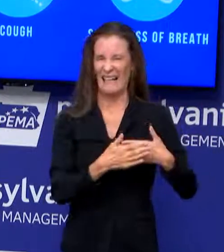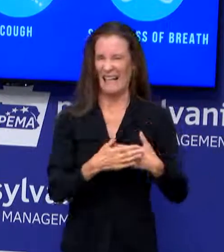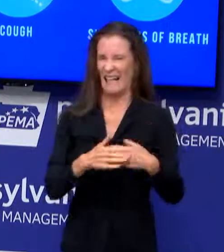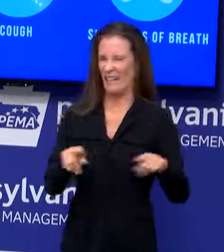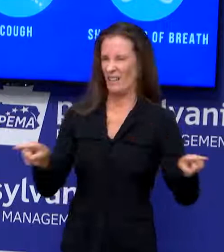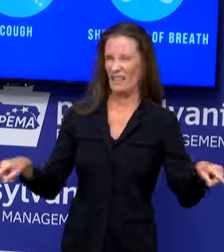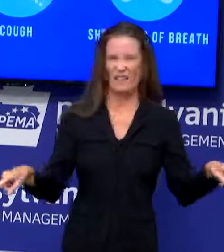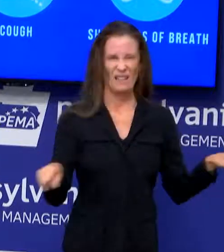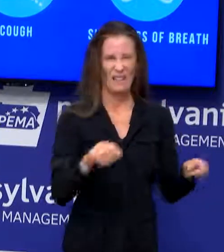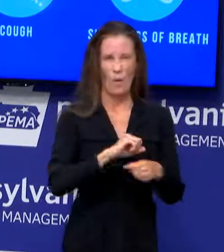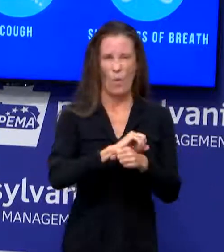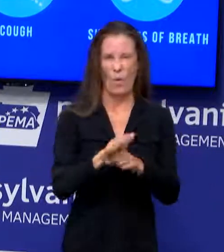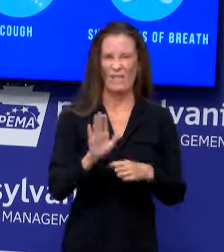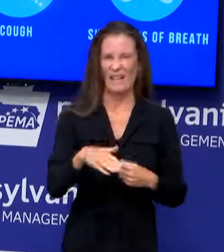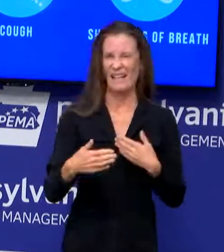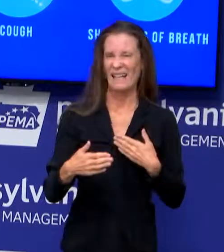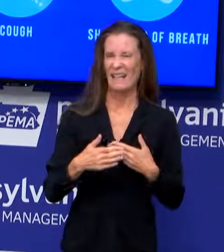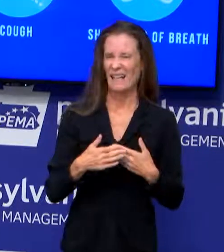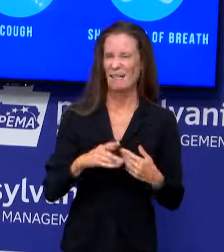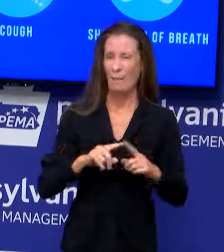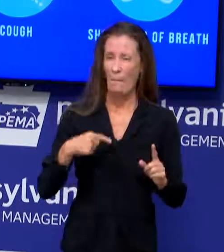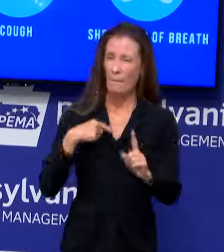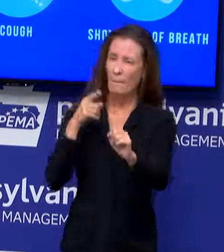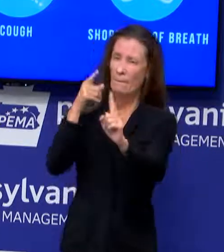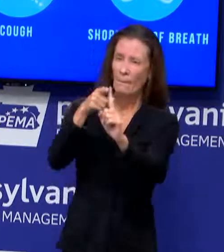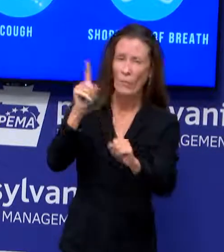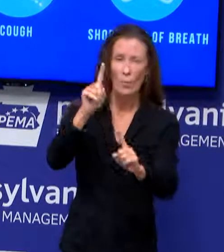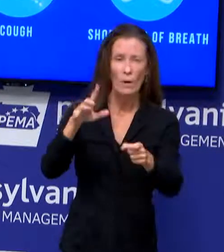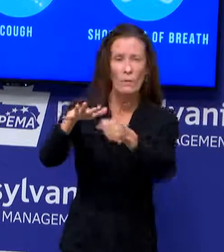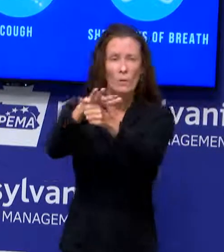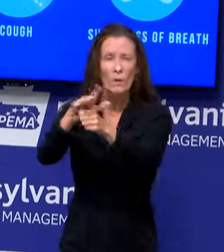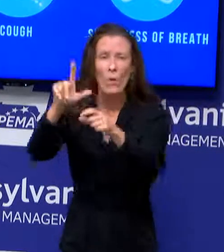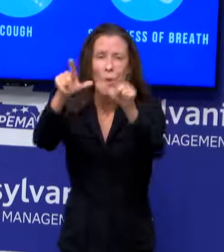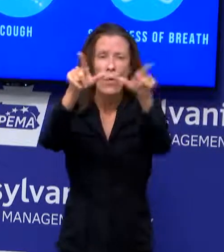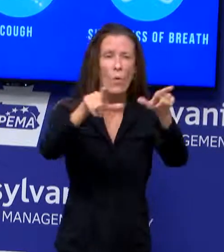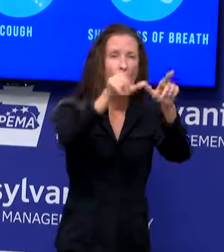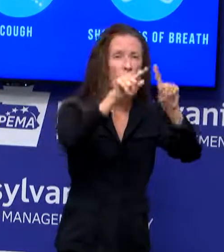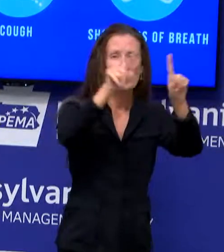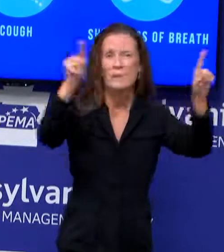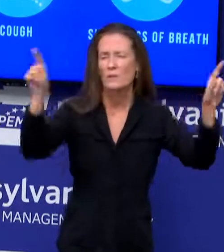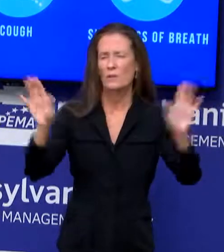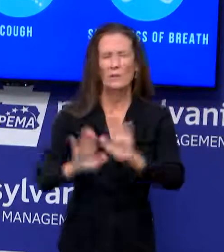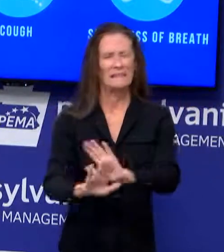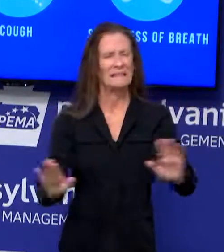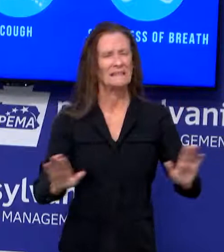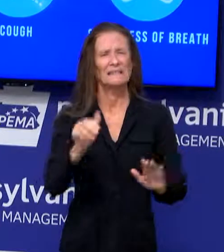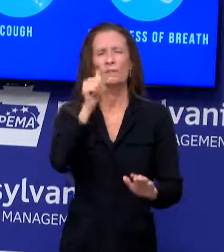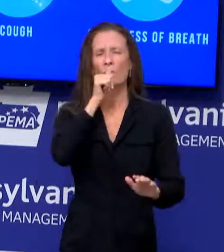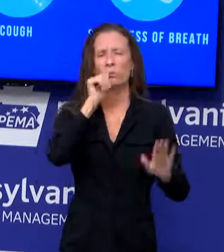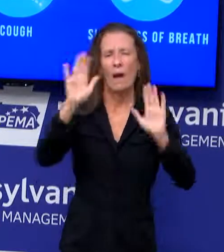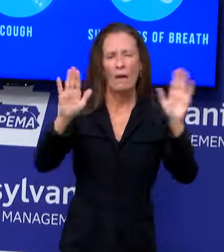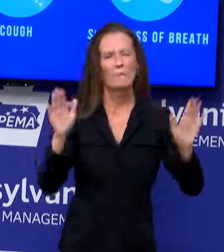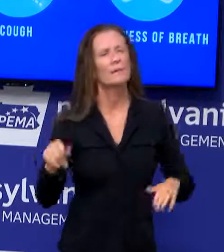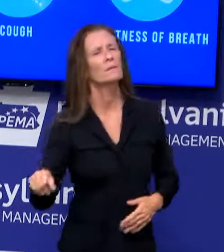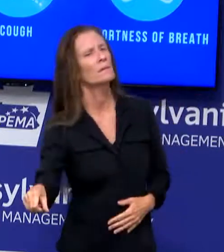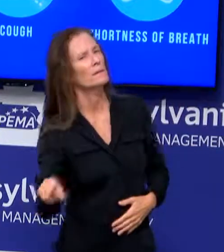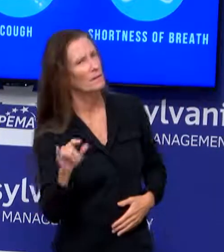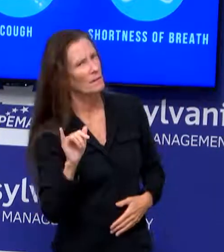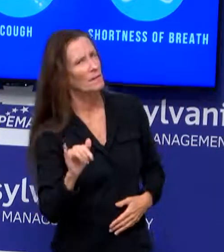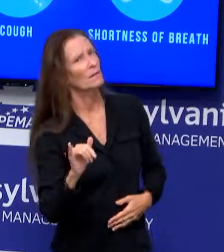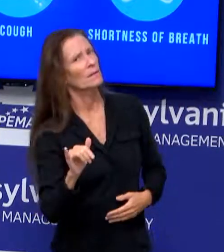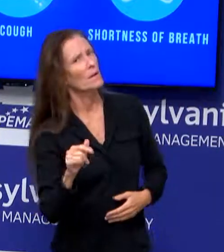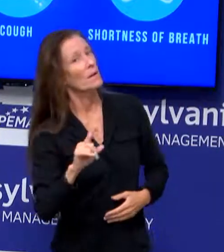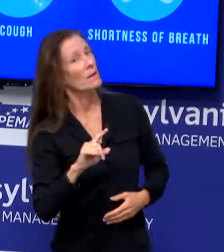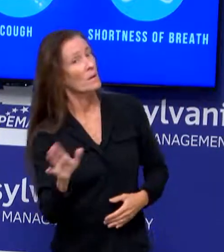in Philadelphia, Okay. because then you're tracking their location. So it doesn't do that. So, but I mean, maybe it won't tell you that, but will it somehow